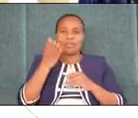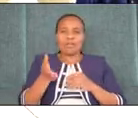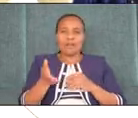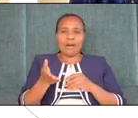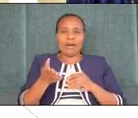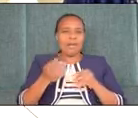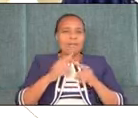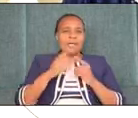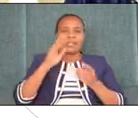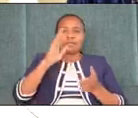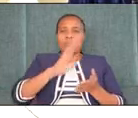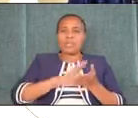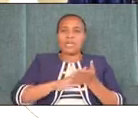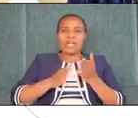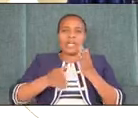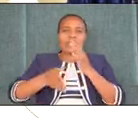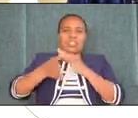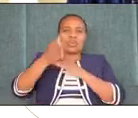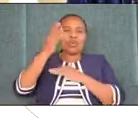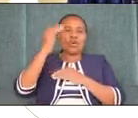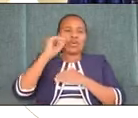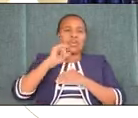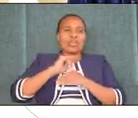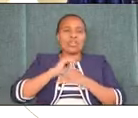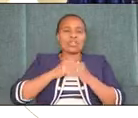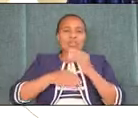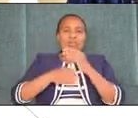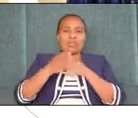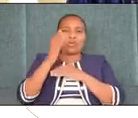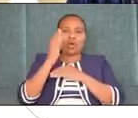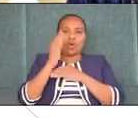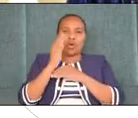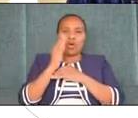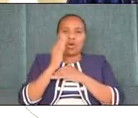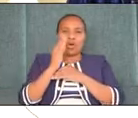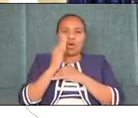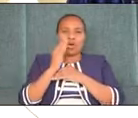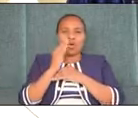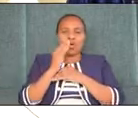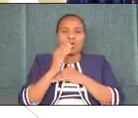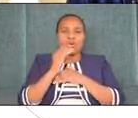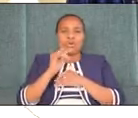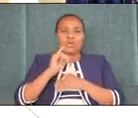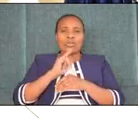be here, but praise God I